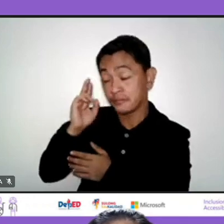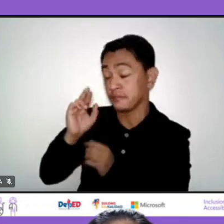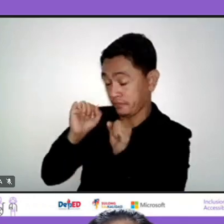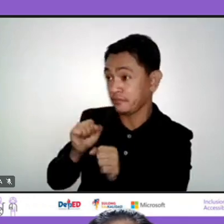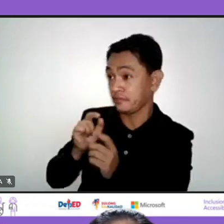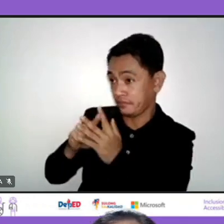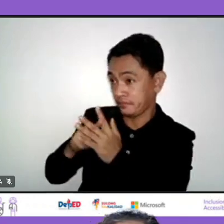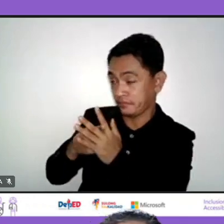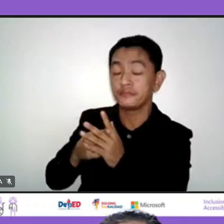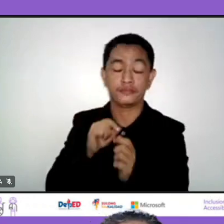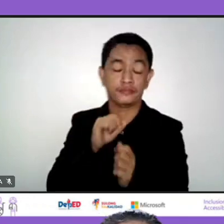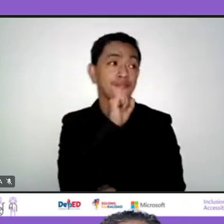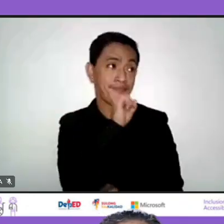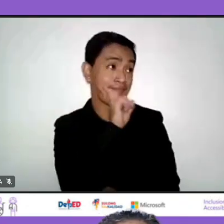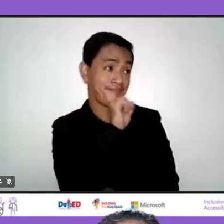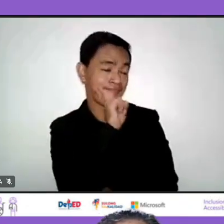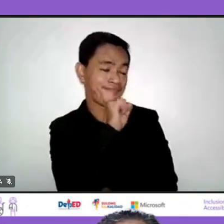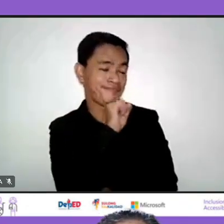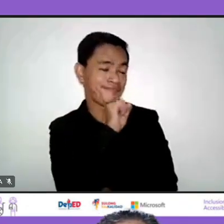Siguro,